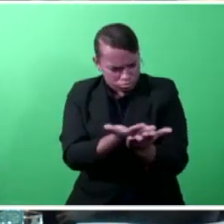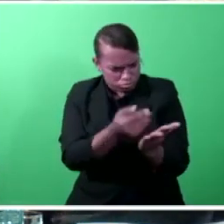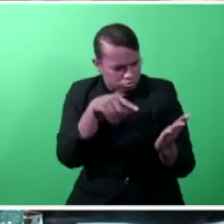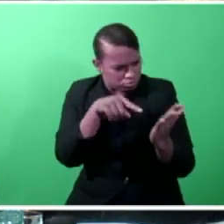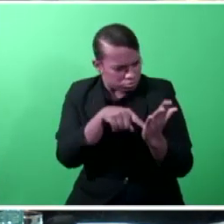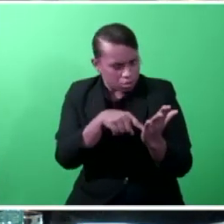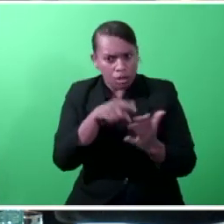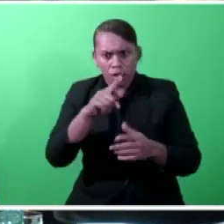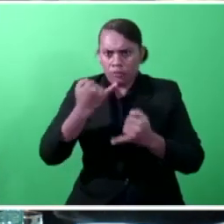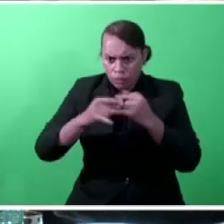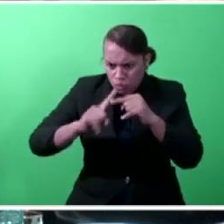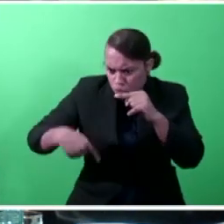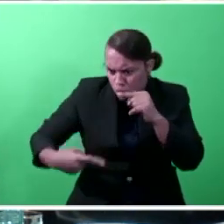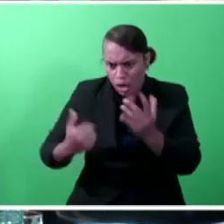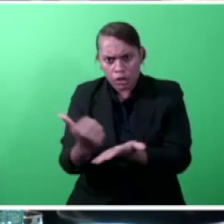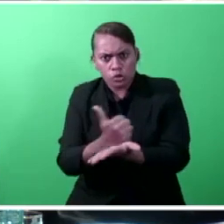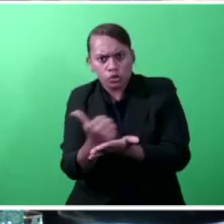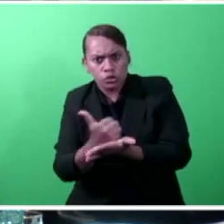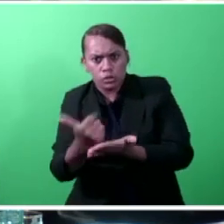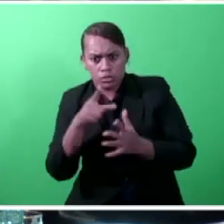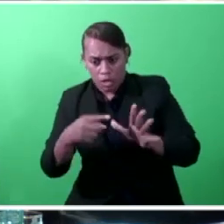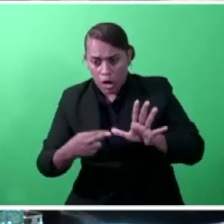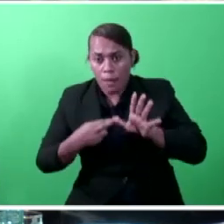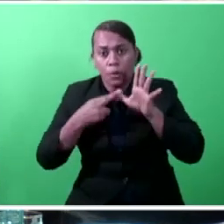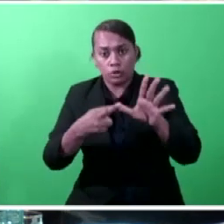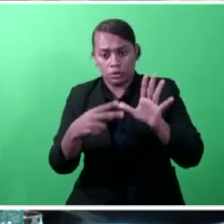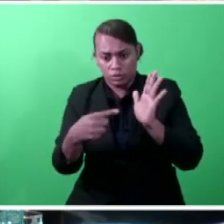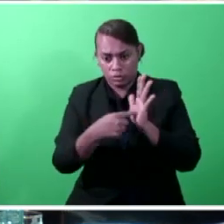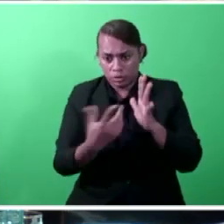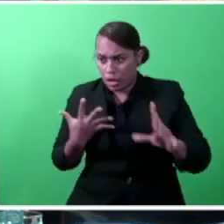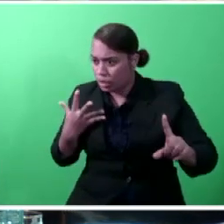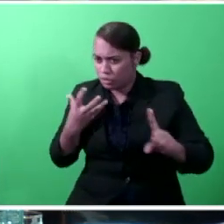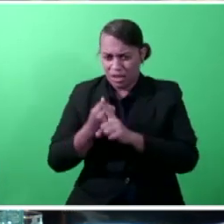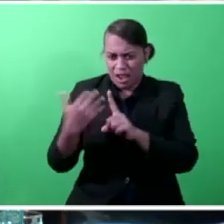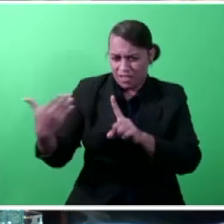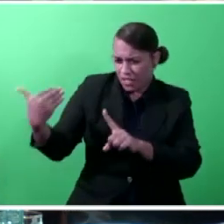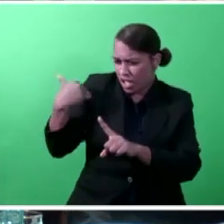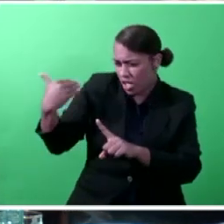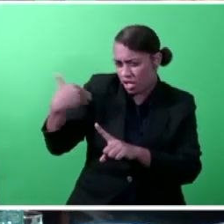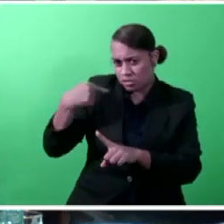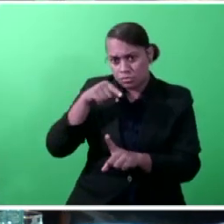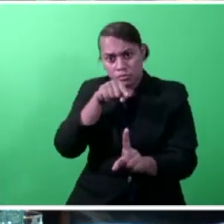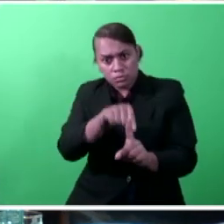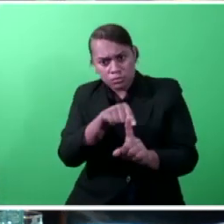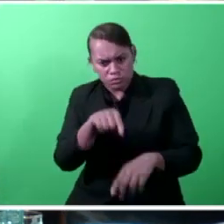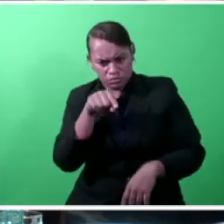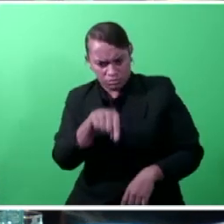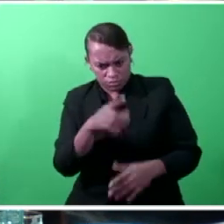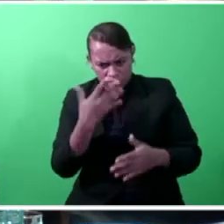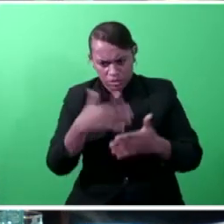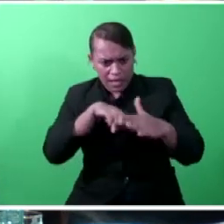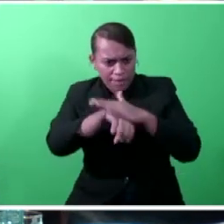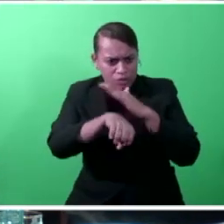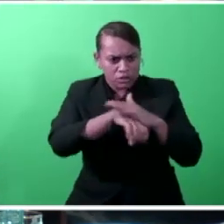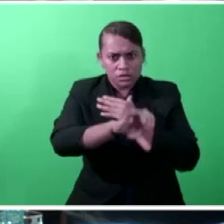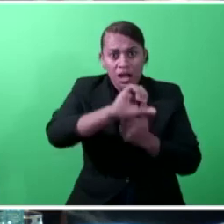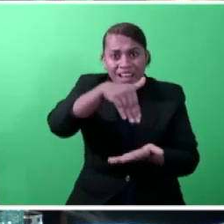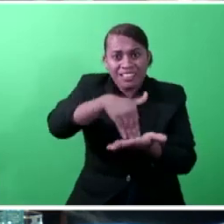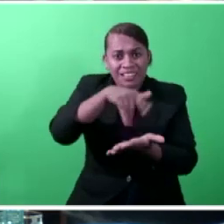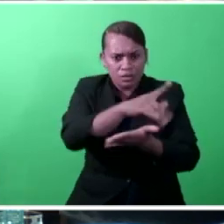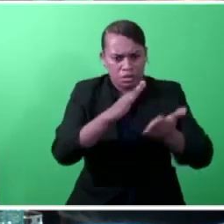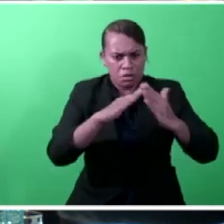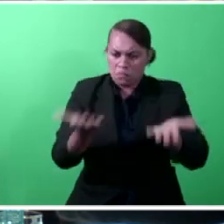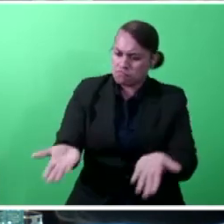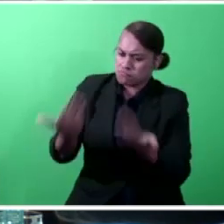taken in response to the impacts of Tropical Cyclone Sarai. Evacuation centers were opened and accommodated across the